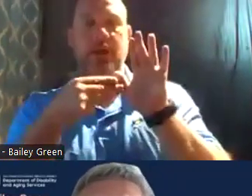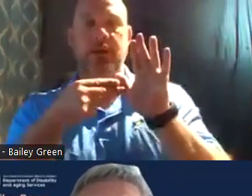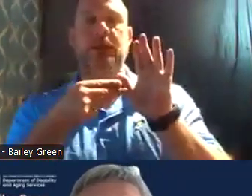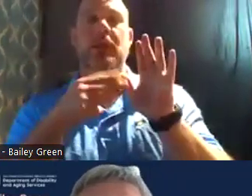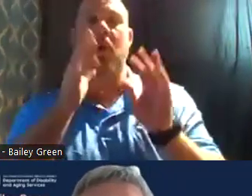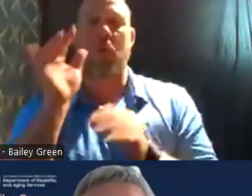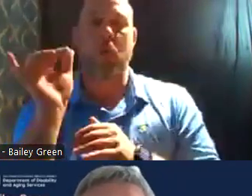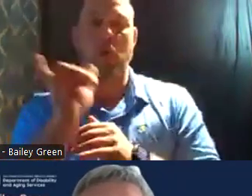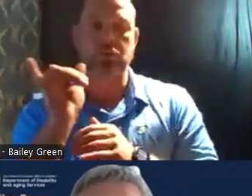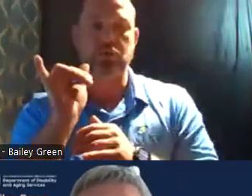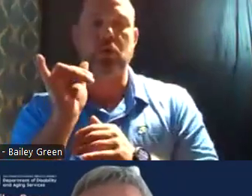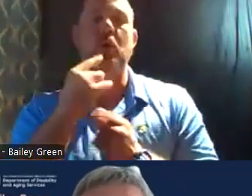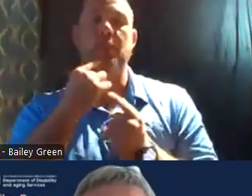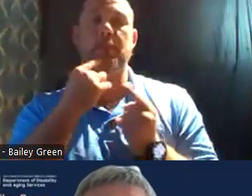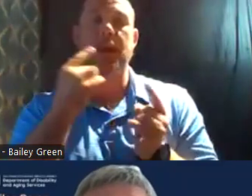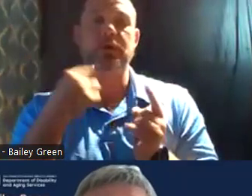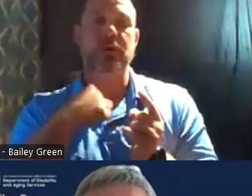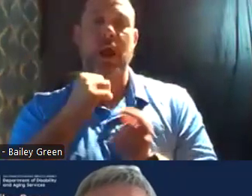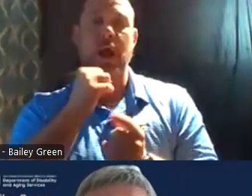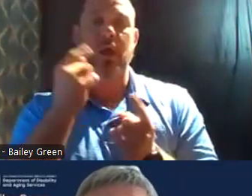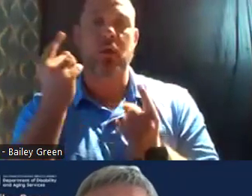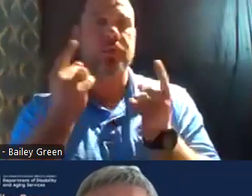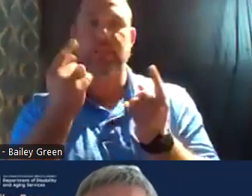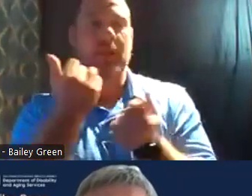will also say, I don't think there is any